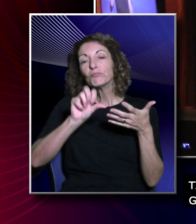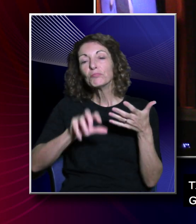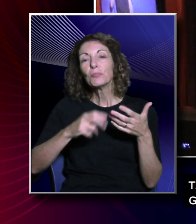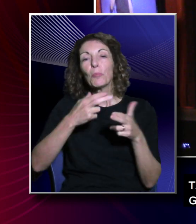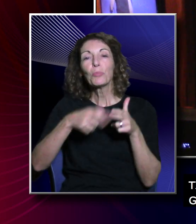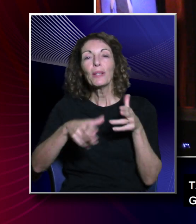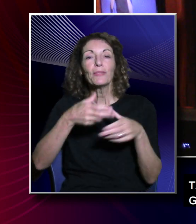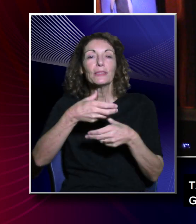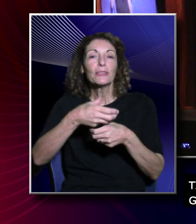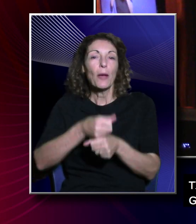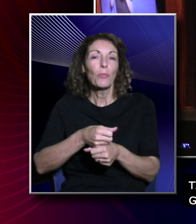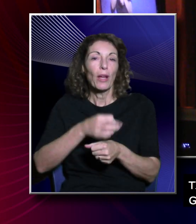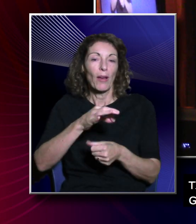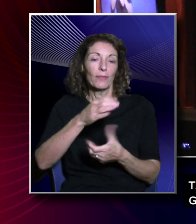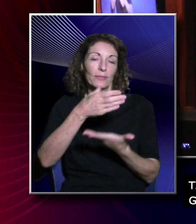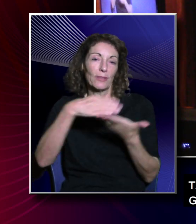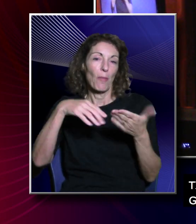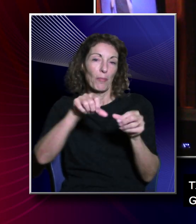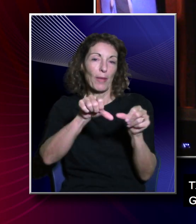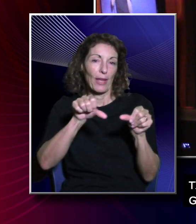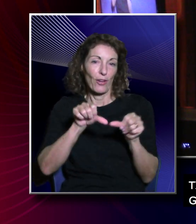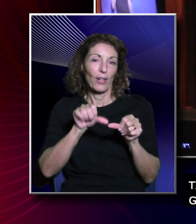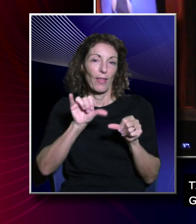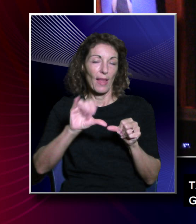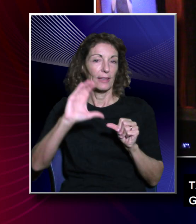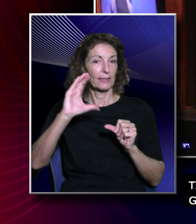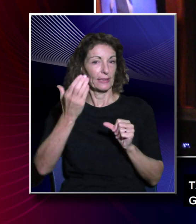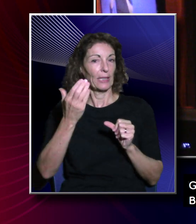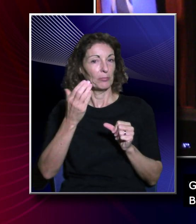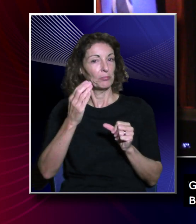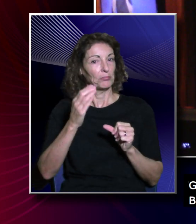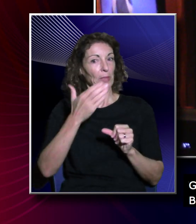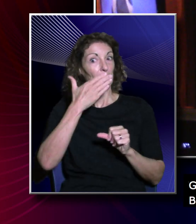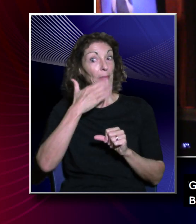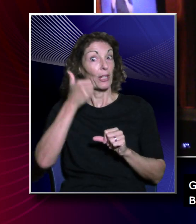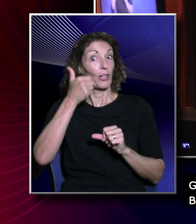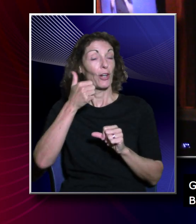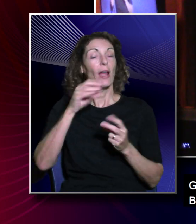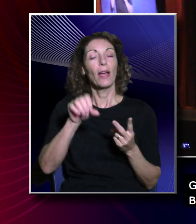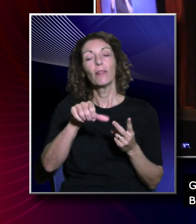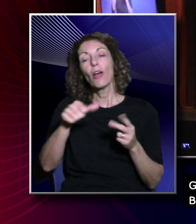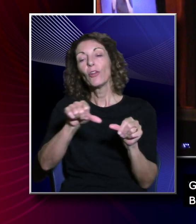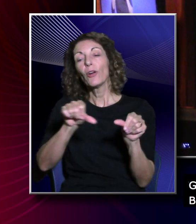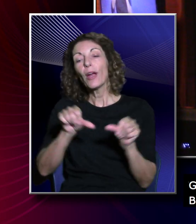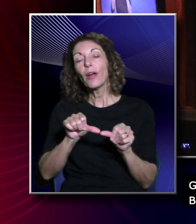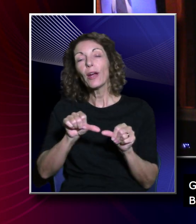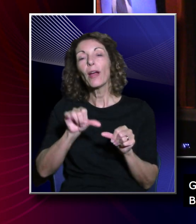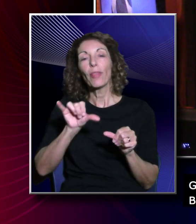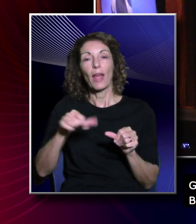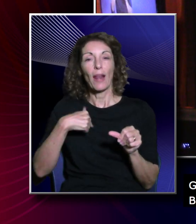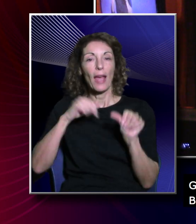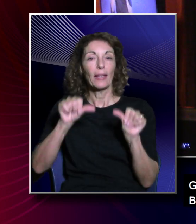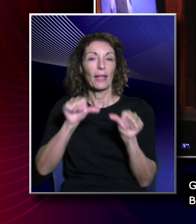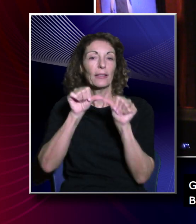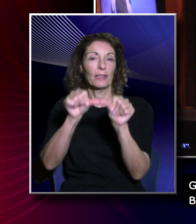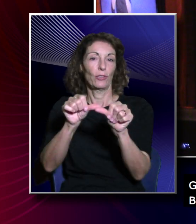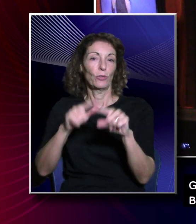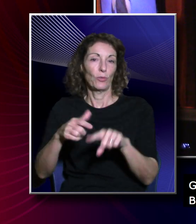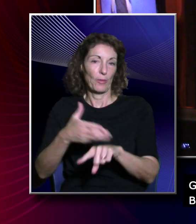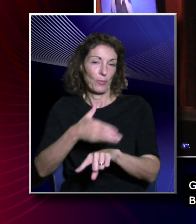summary of areas that I seem to be doing better, and then other areas that I can continue to